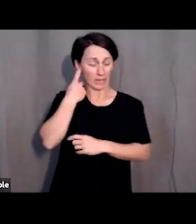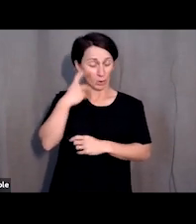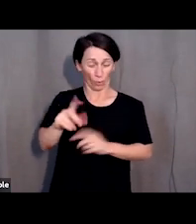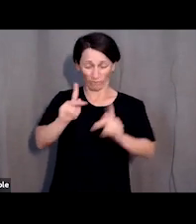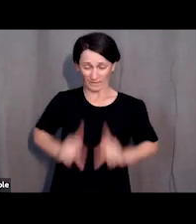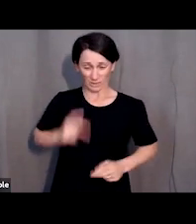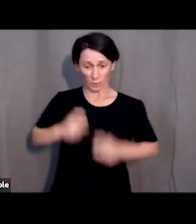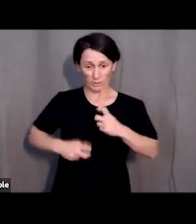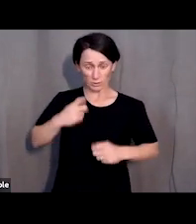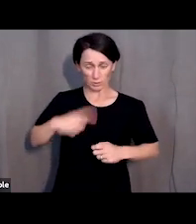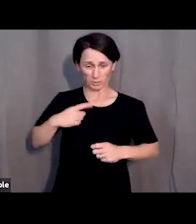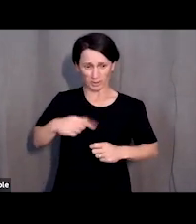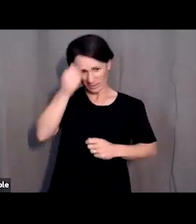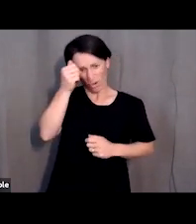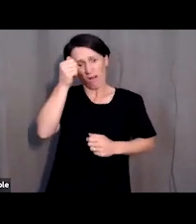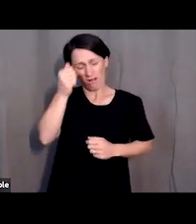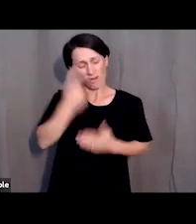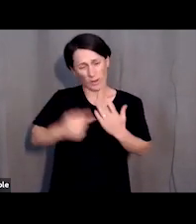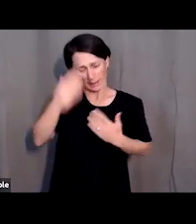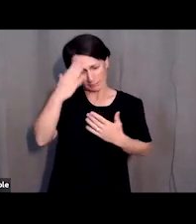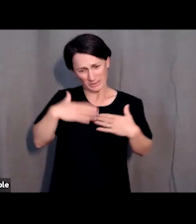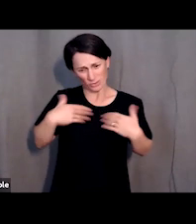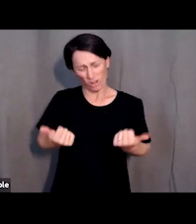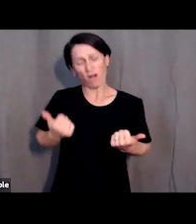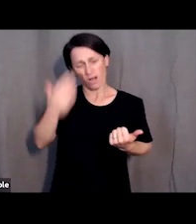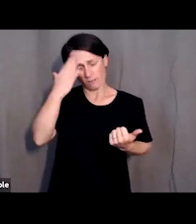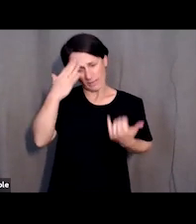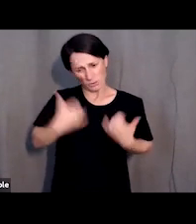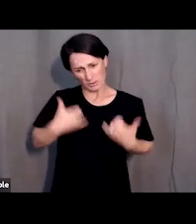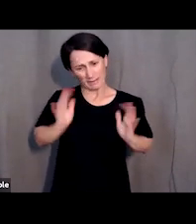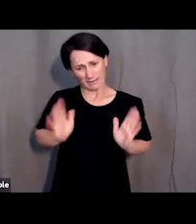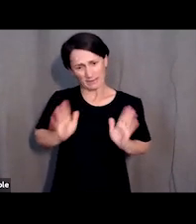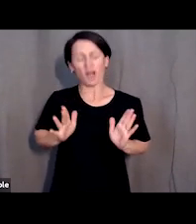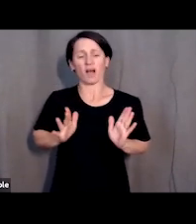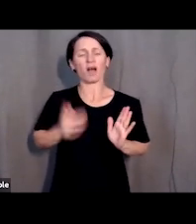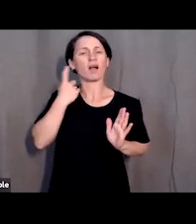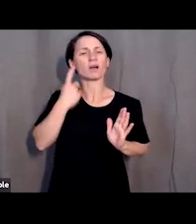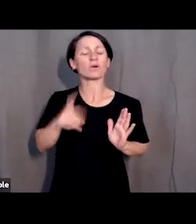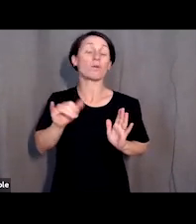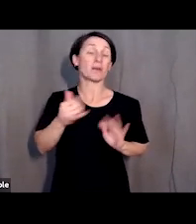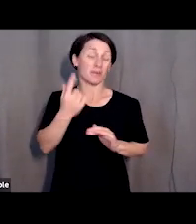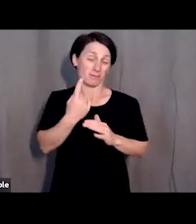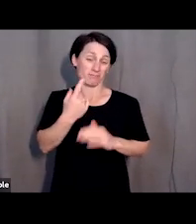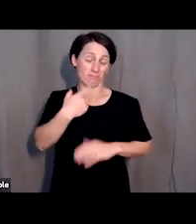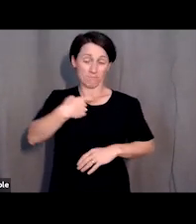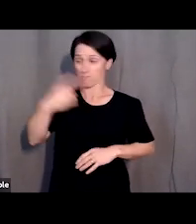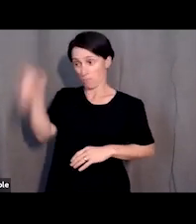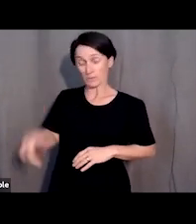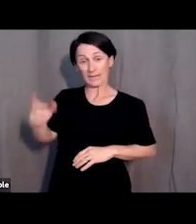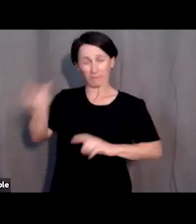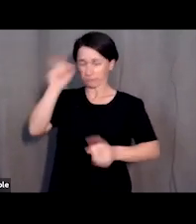the main ones probably their mental illness itself. So for example, if somebody had severe anxiety, it can be